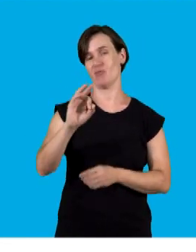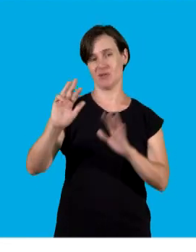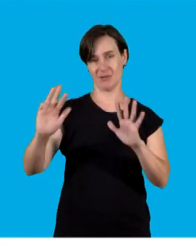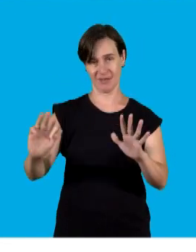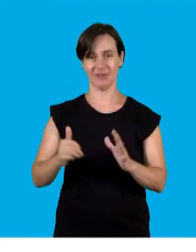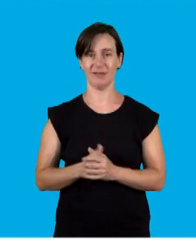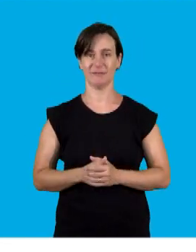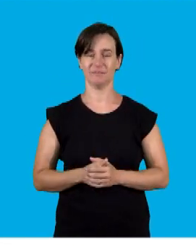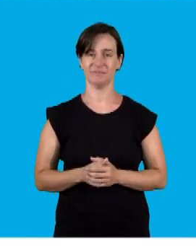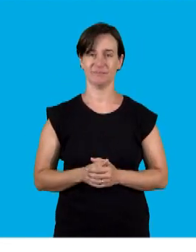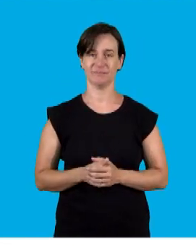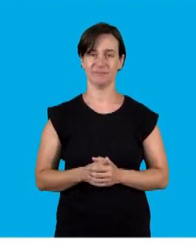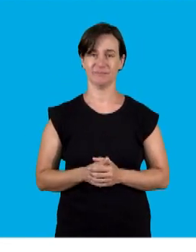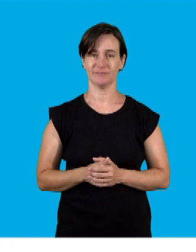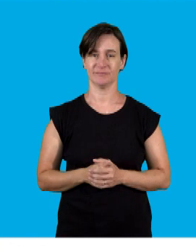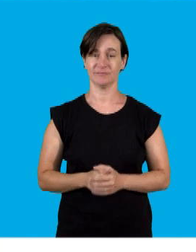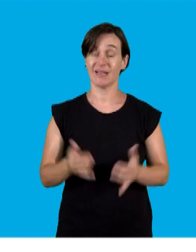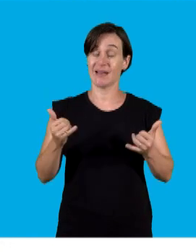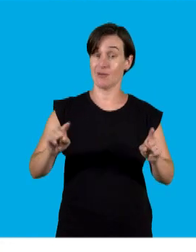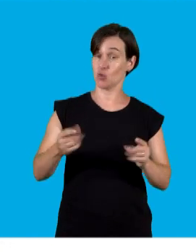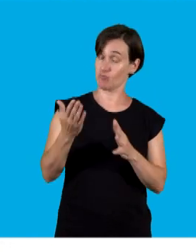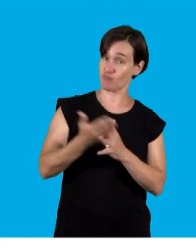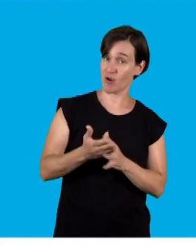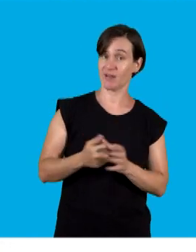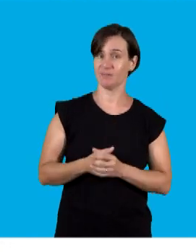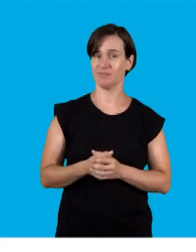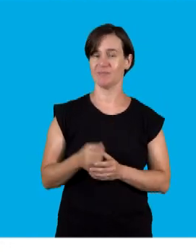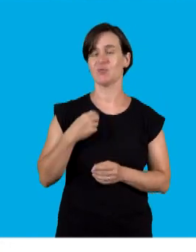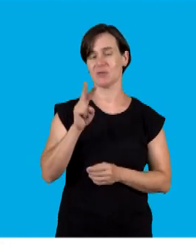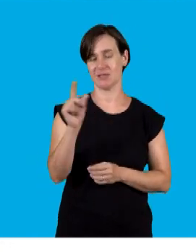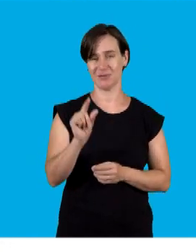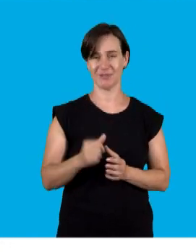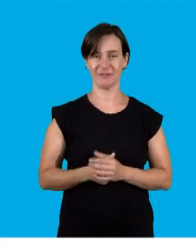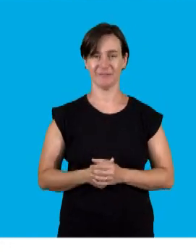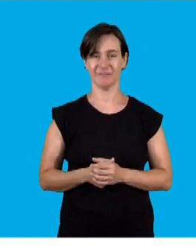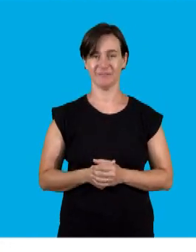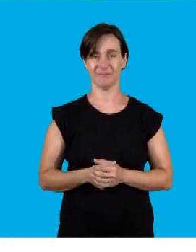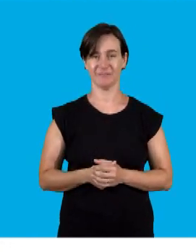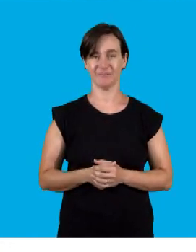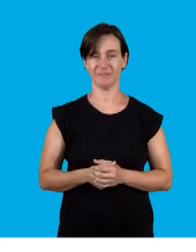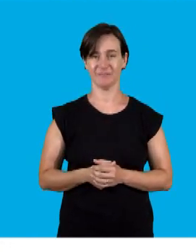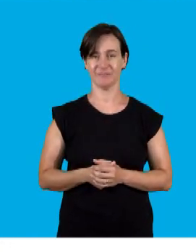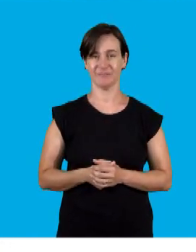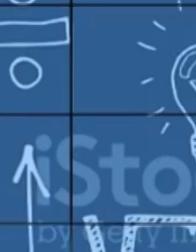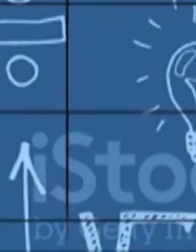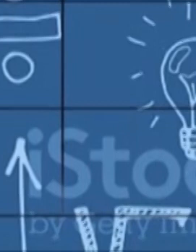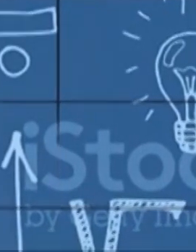an answer of 39. Let's quickly go to an ad break, and then we'll see you just now.